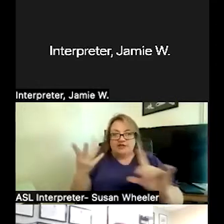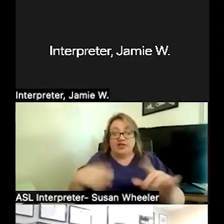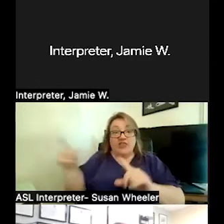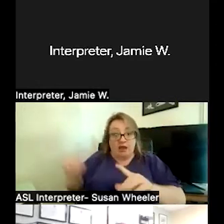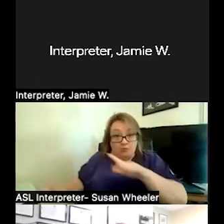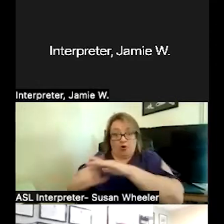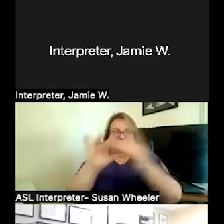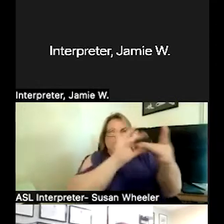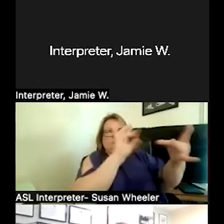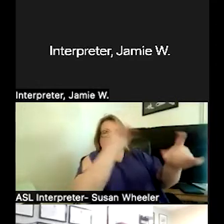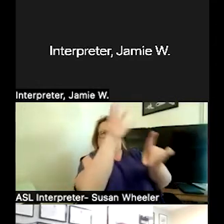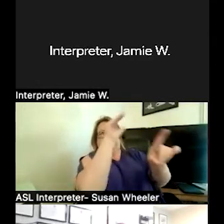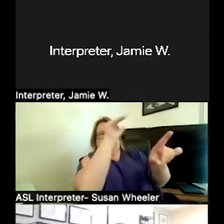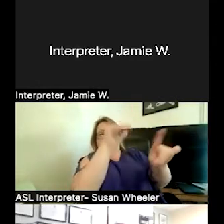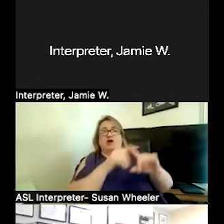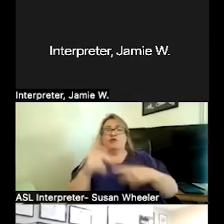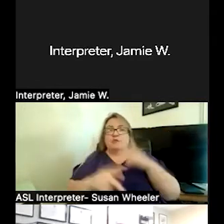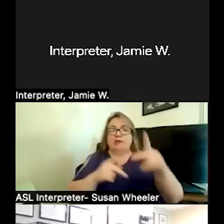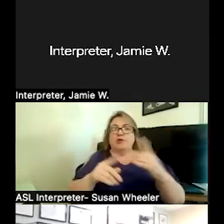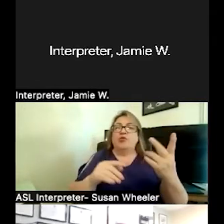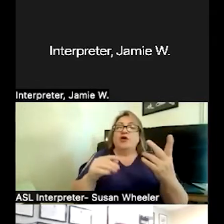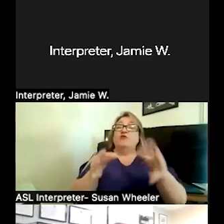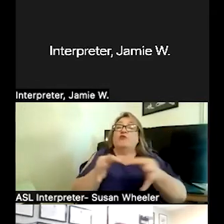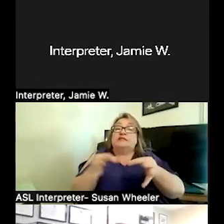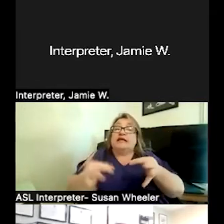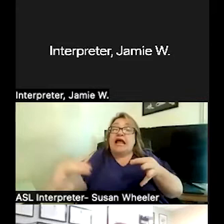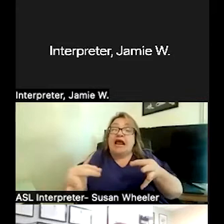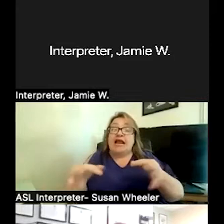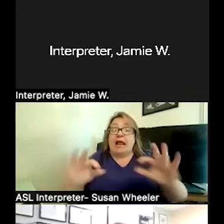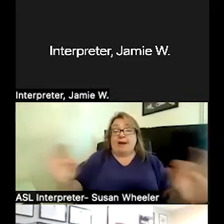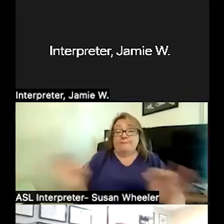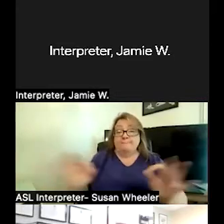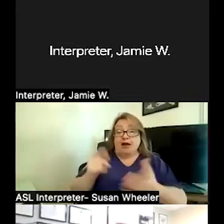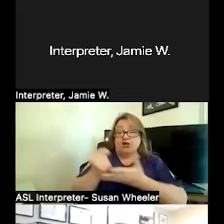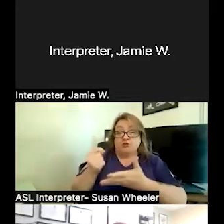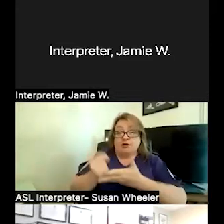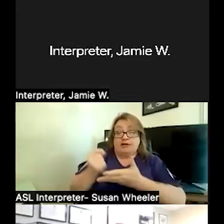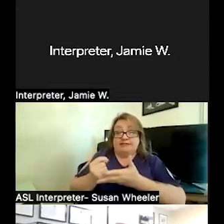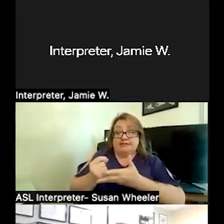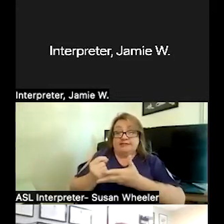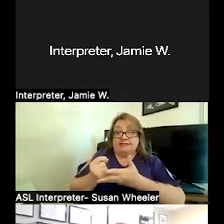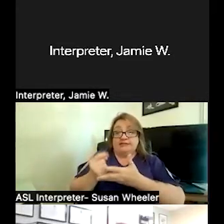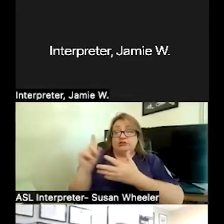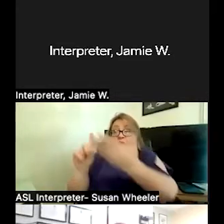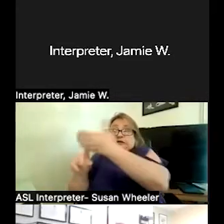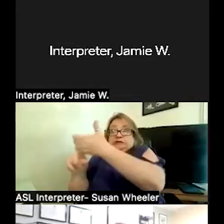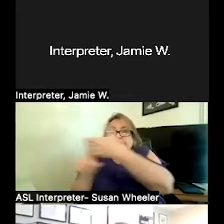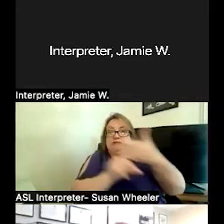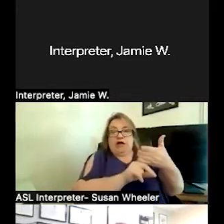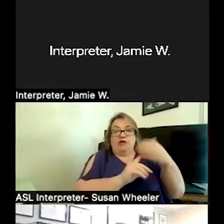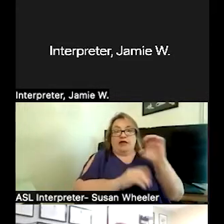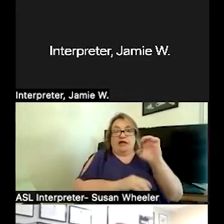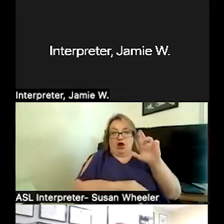up, that for the delayed and minor treatment patients, to try to get them out of the ER into